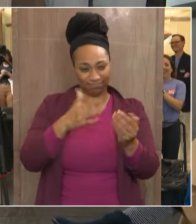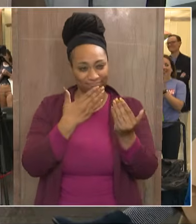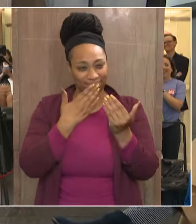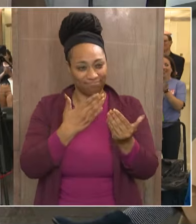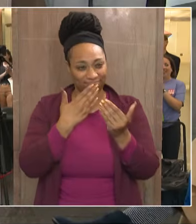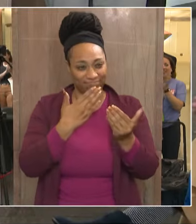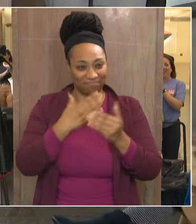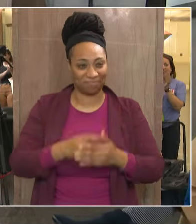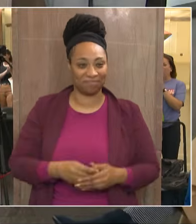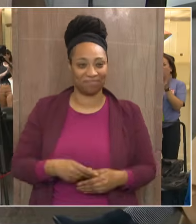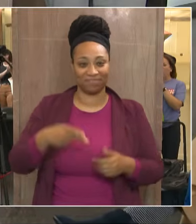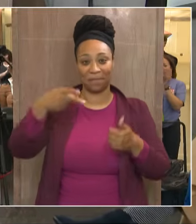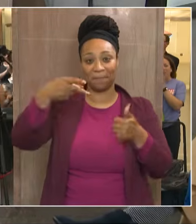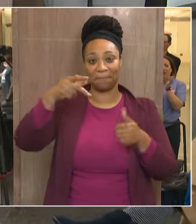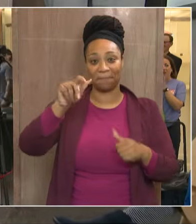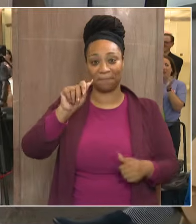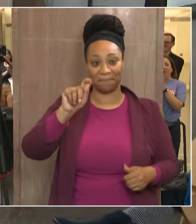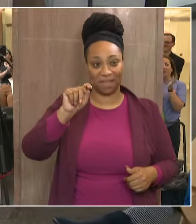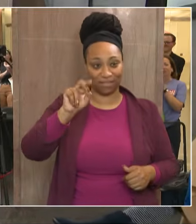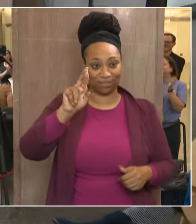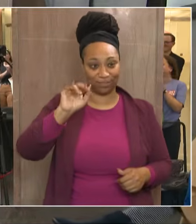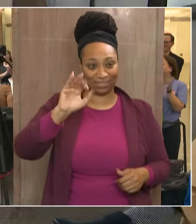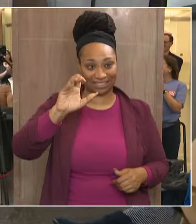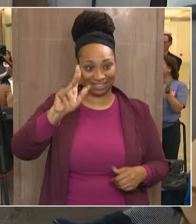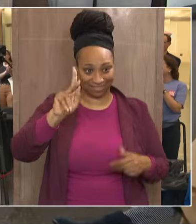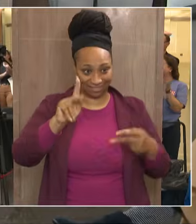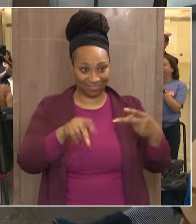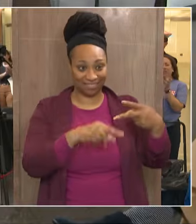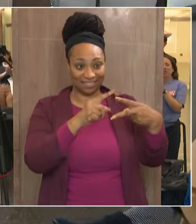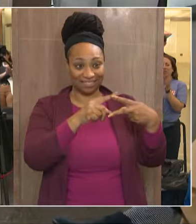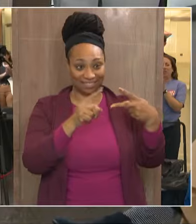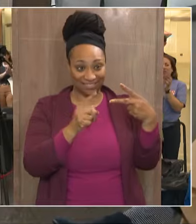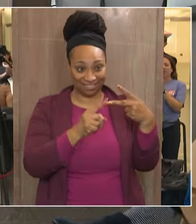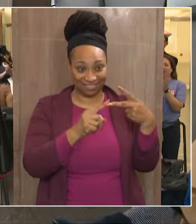from the beginning to today. Yay.